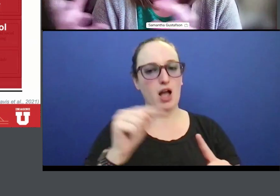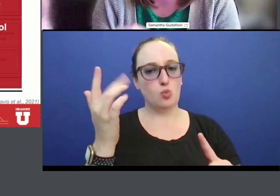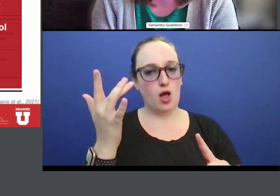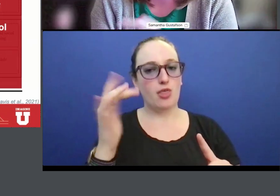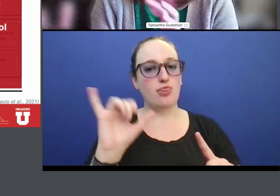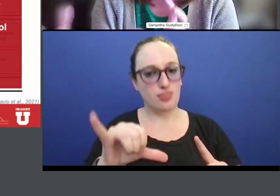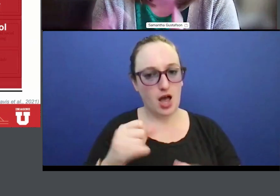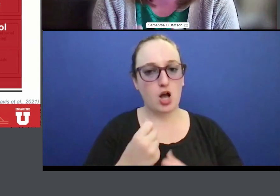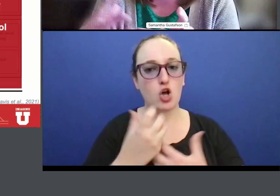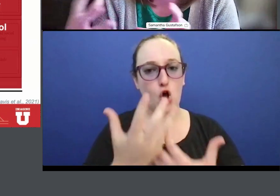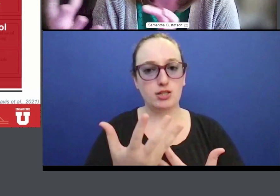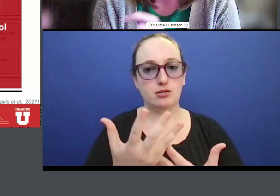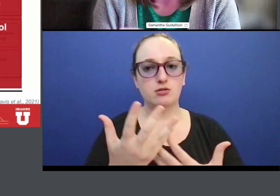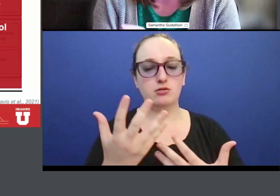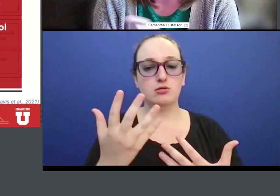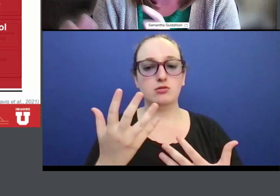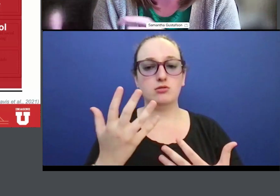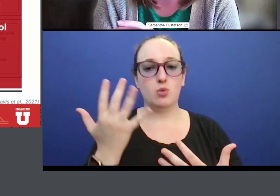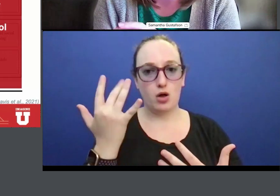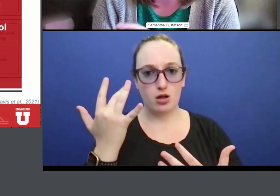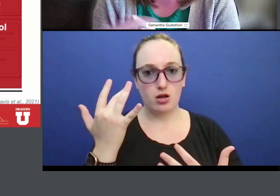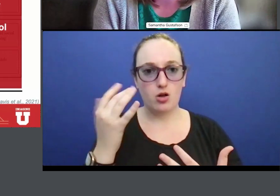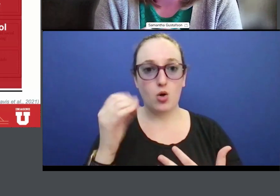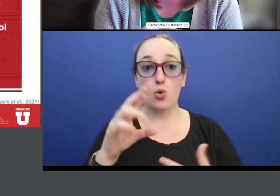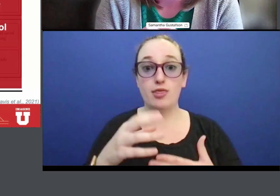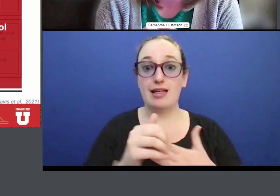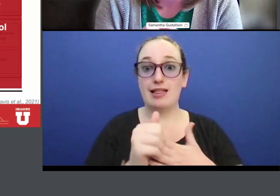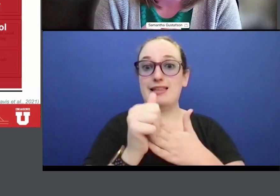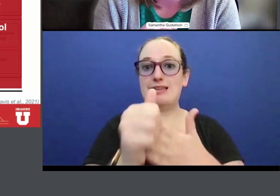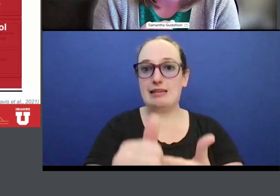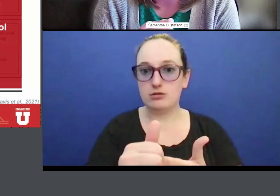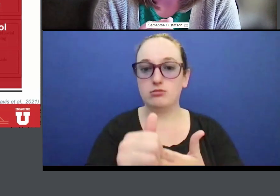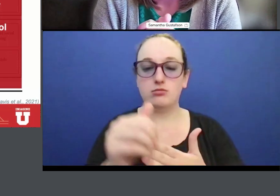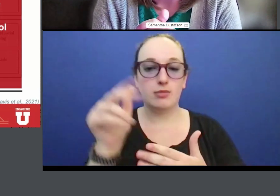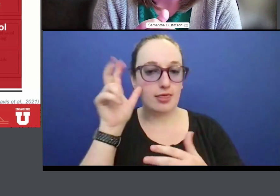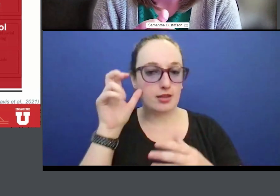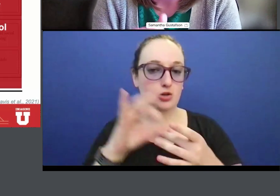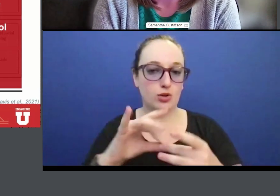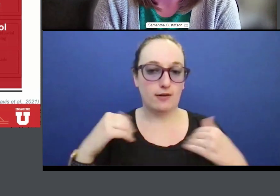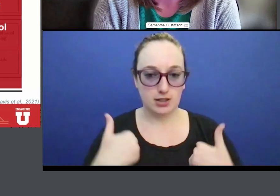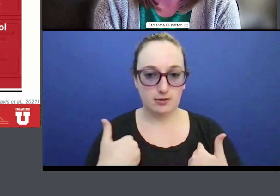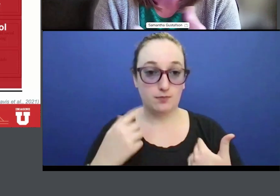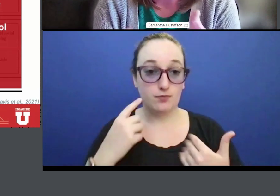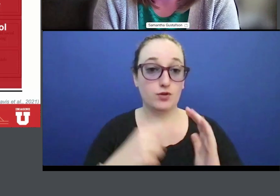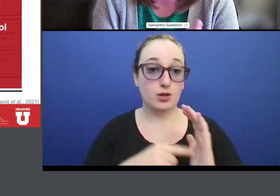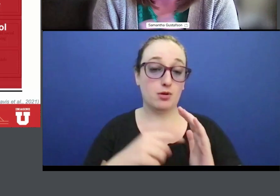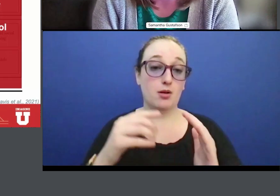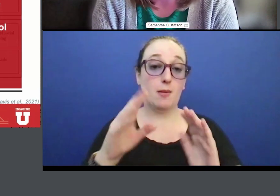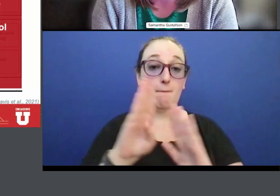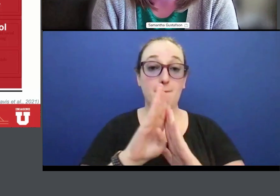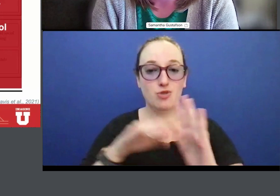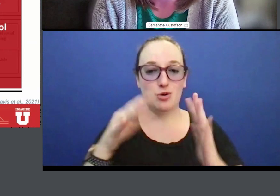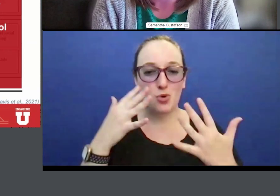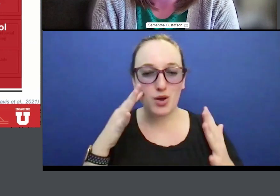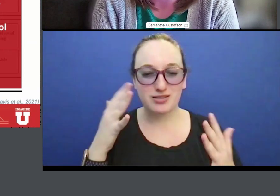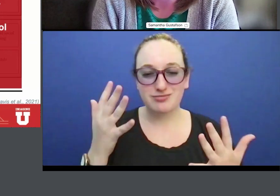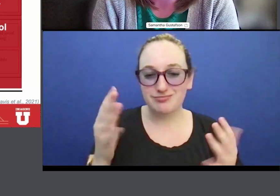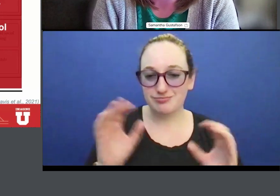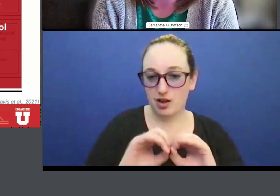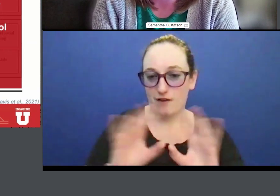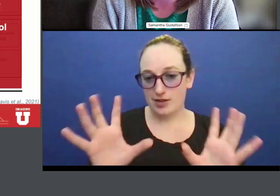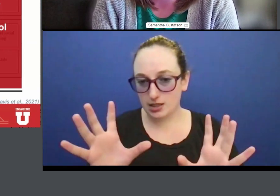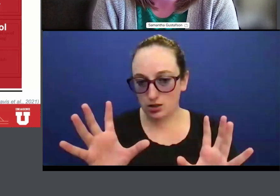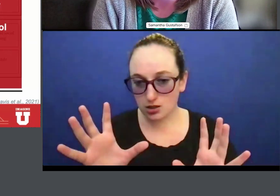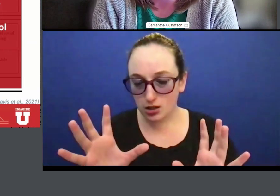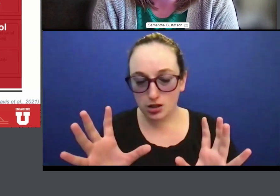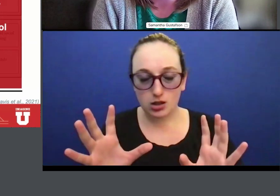causal determinants or leading to listening related fatigue. So, background noise, probably no surprise, was one of the most